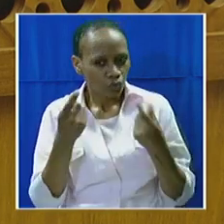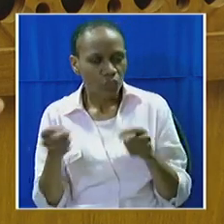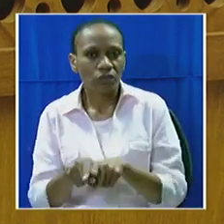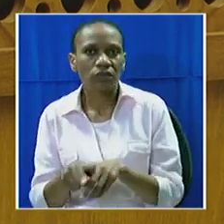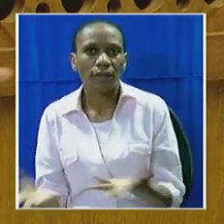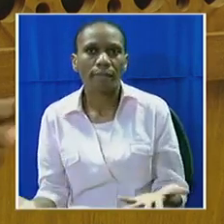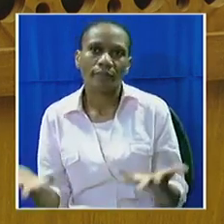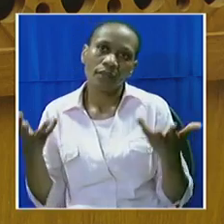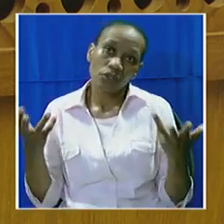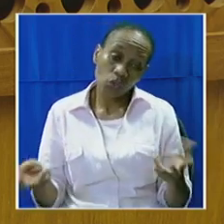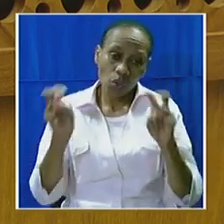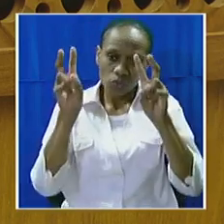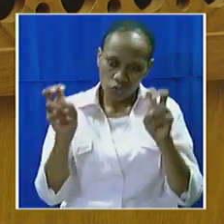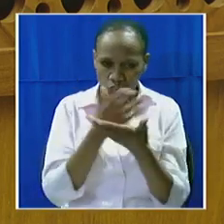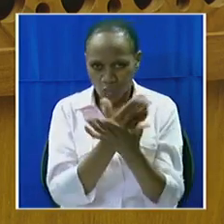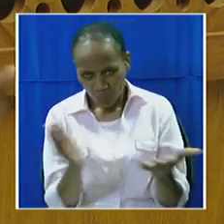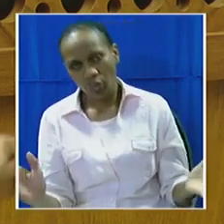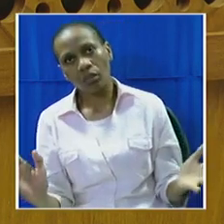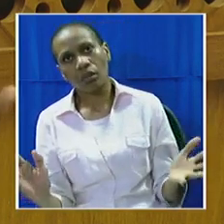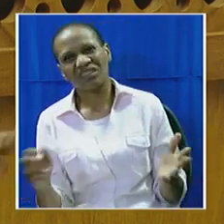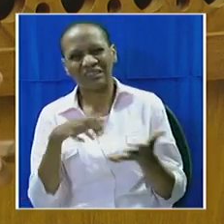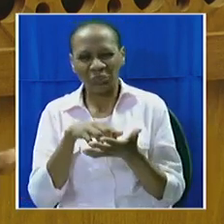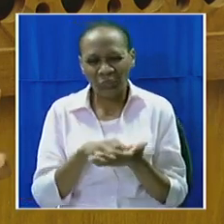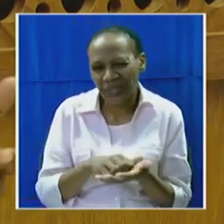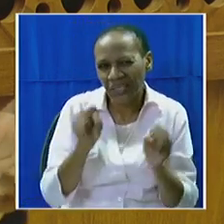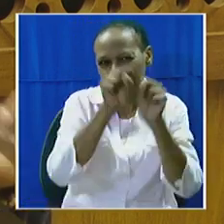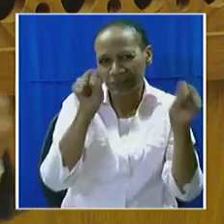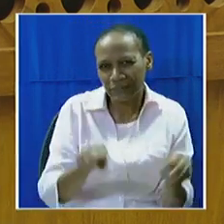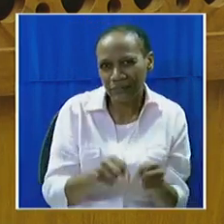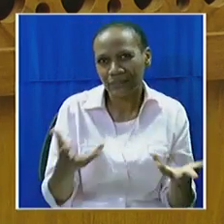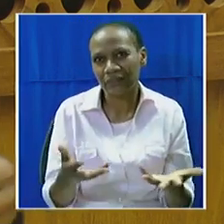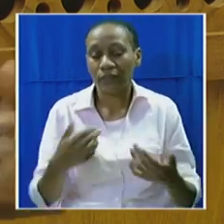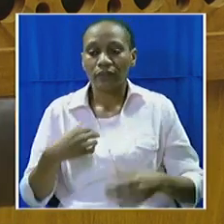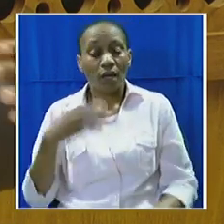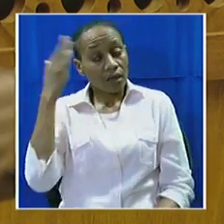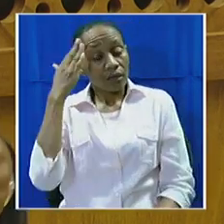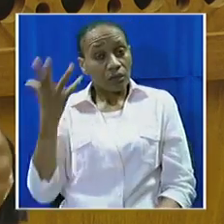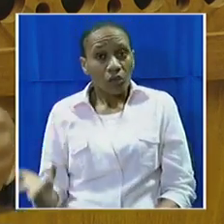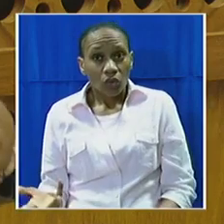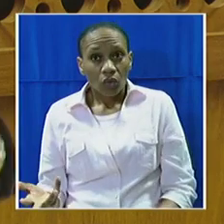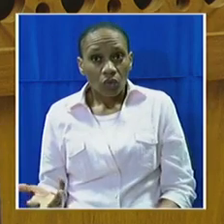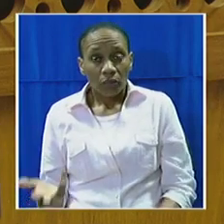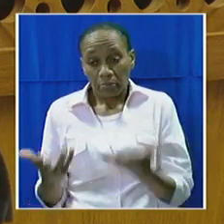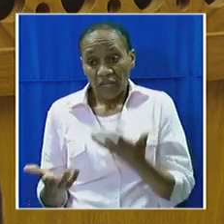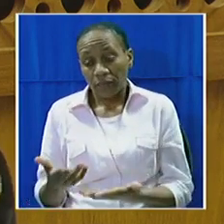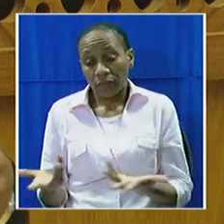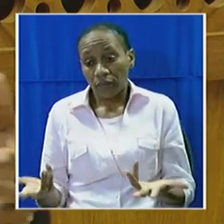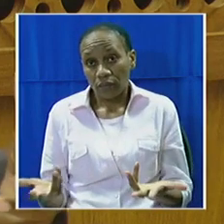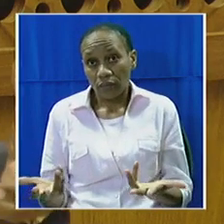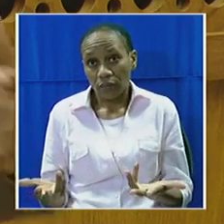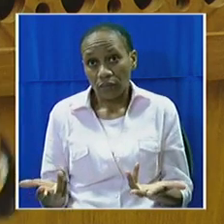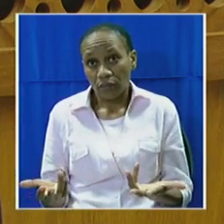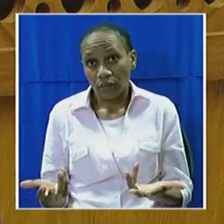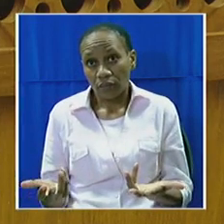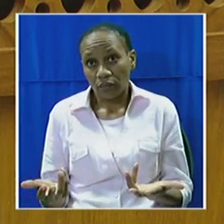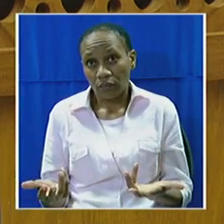all of the issues of weaknesses in the system, I take it, you bring bring to